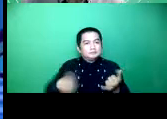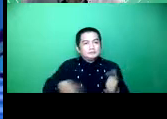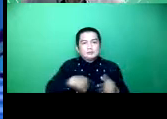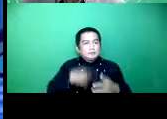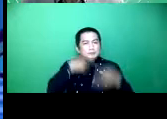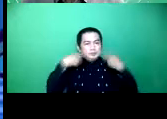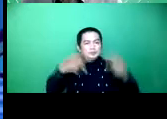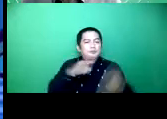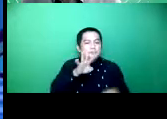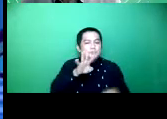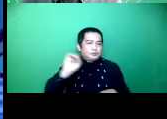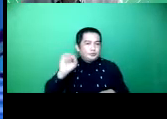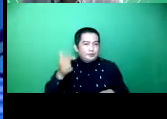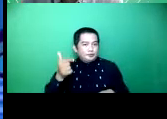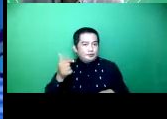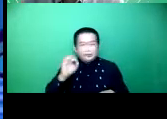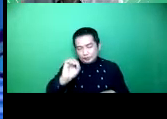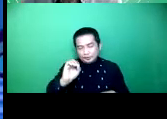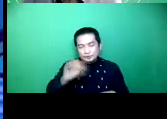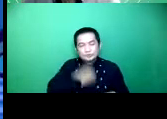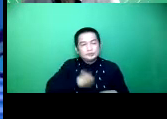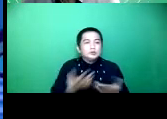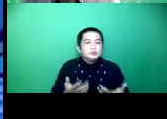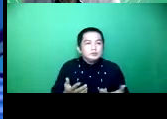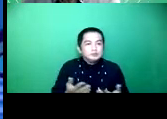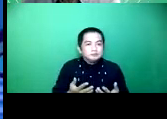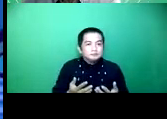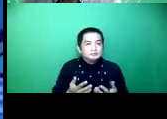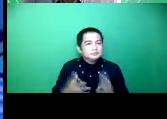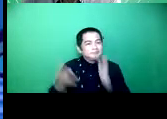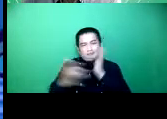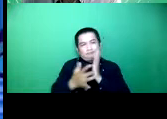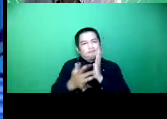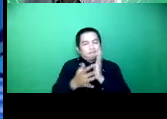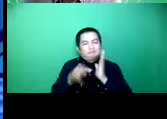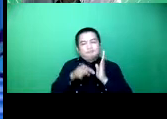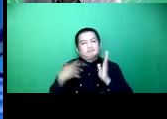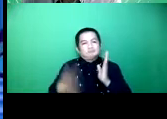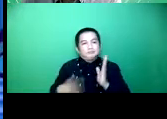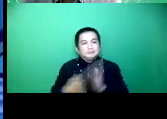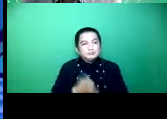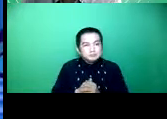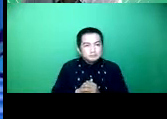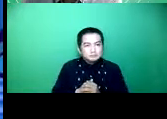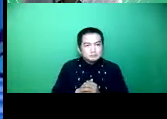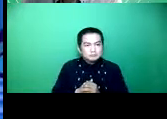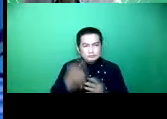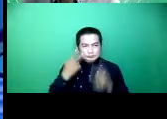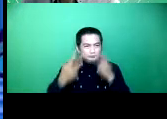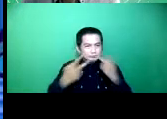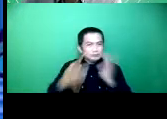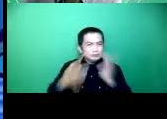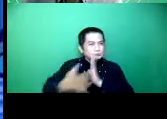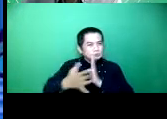Industry 4.0, one of the topics you want to cover is the technology itself. So we're looking at all these technologies, all